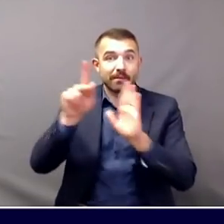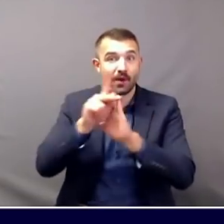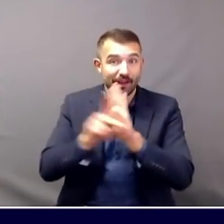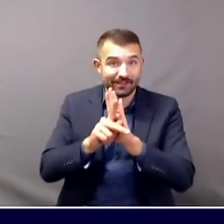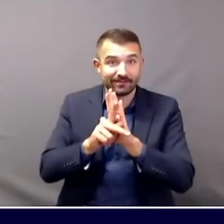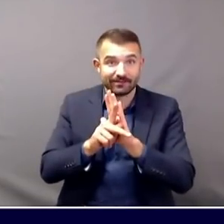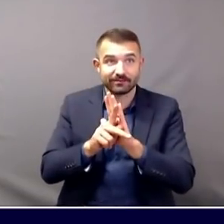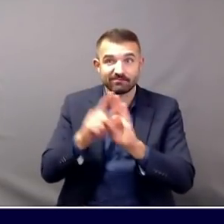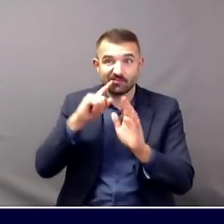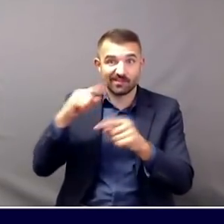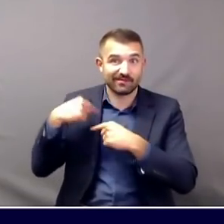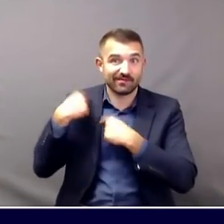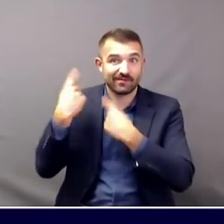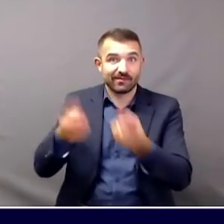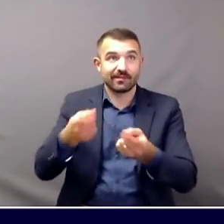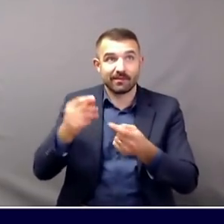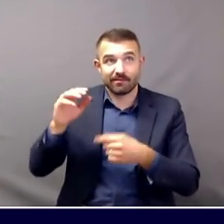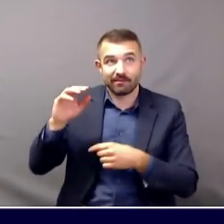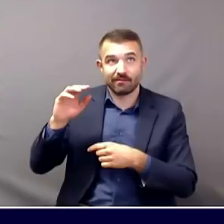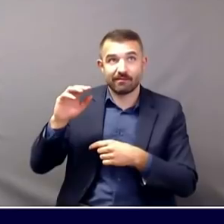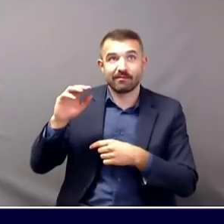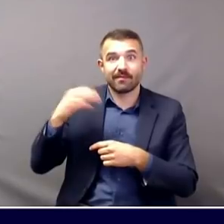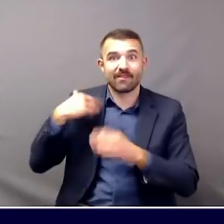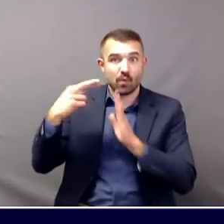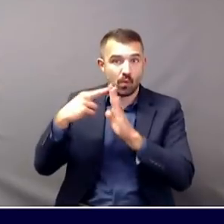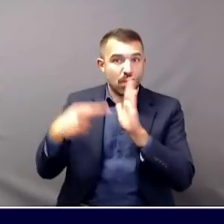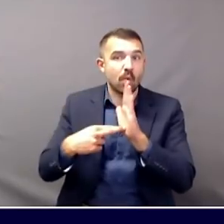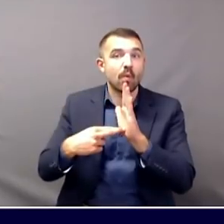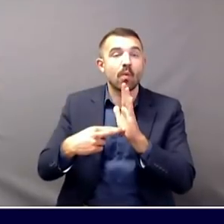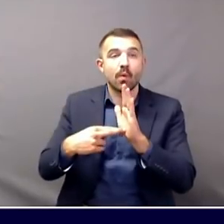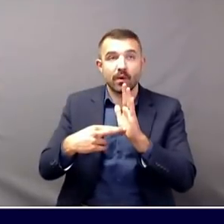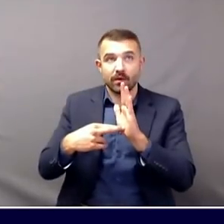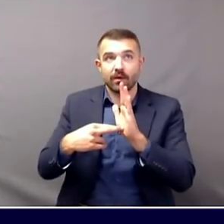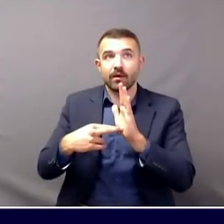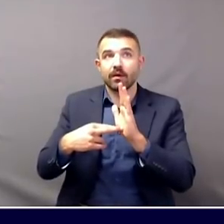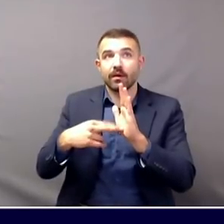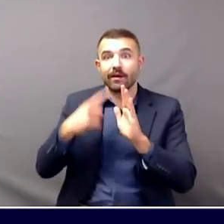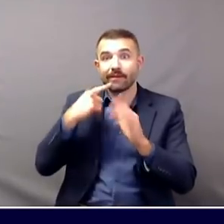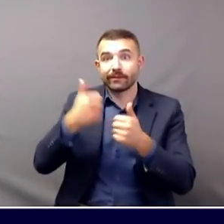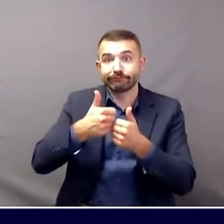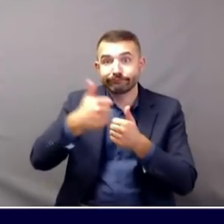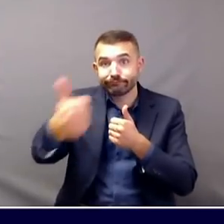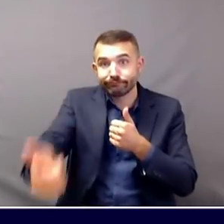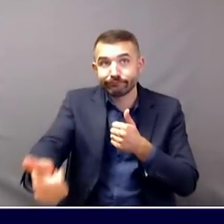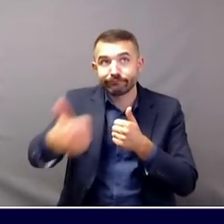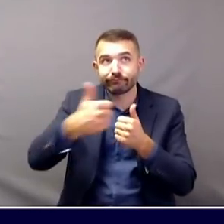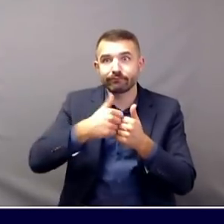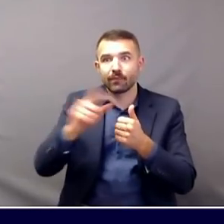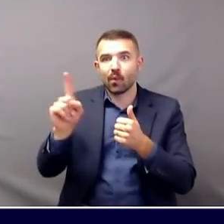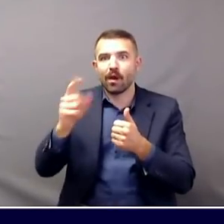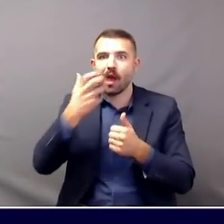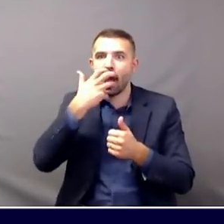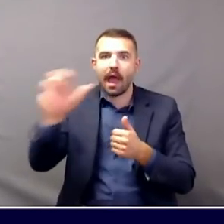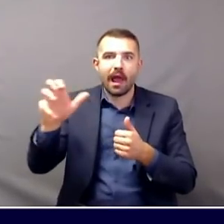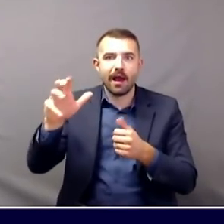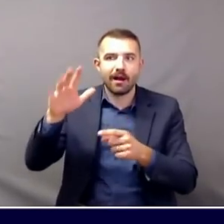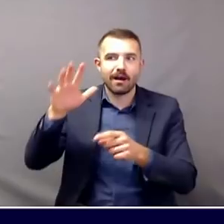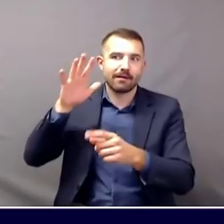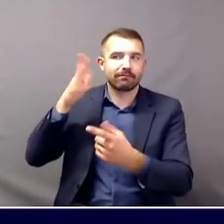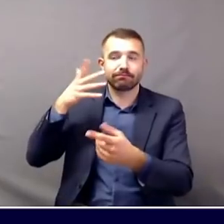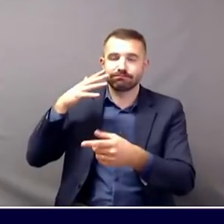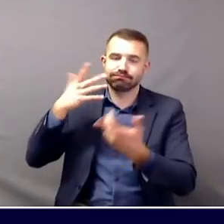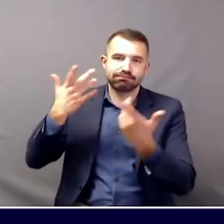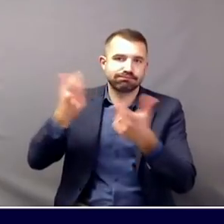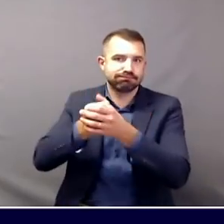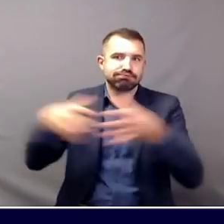related to traveling to and from places where COVID-19 is prevalent. That includes when you do come back to Maine or